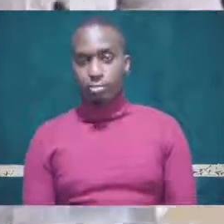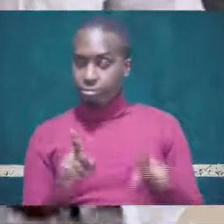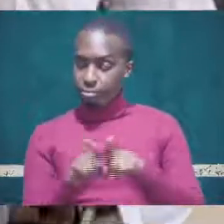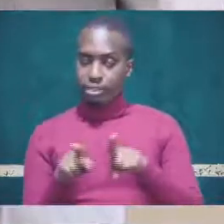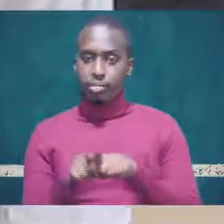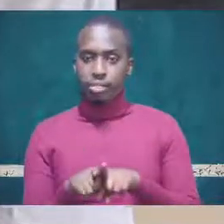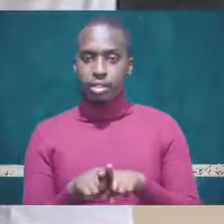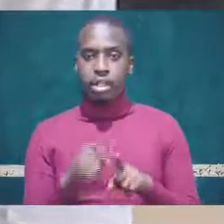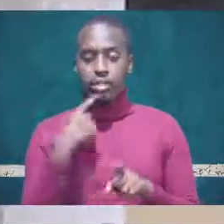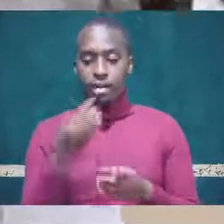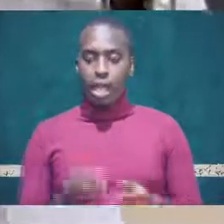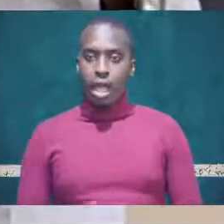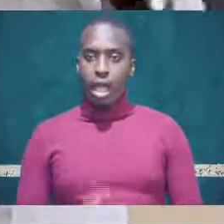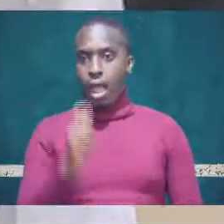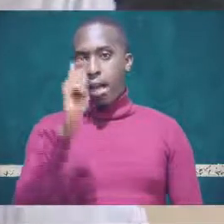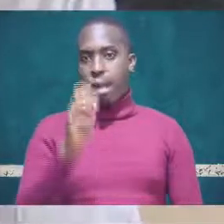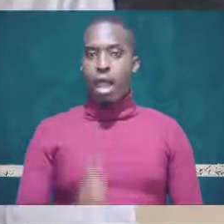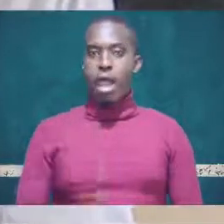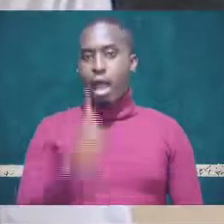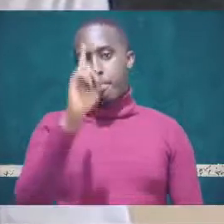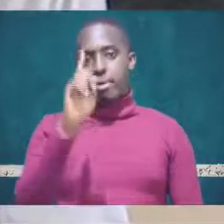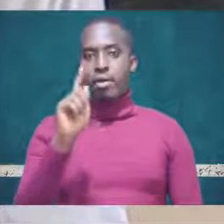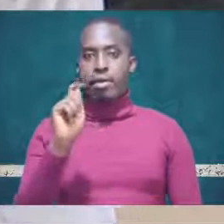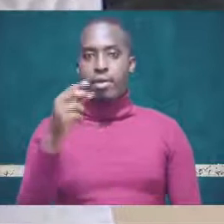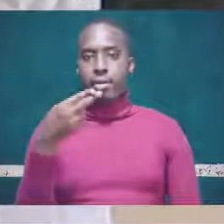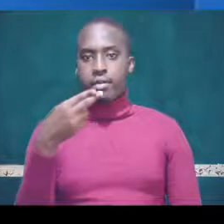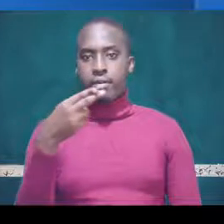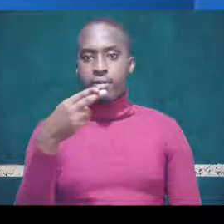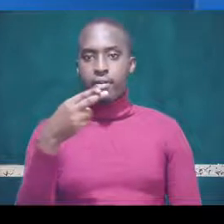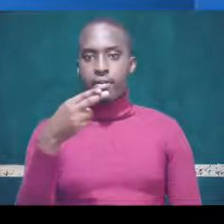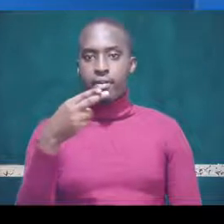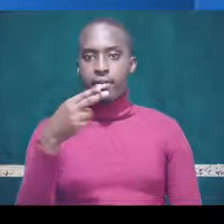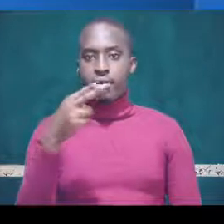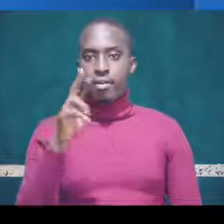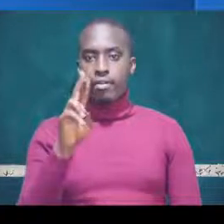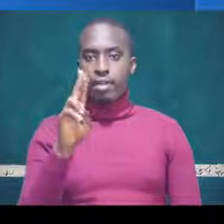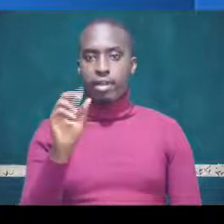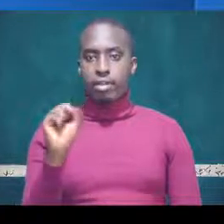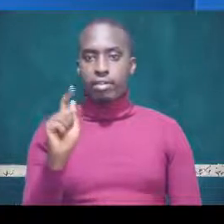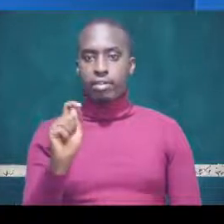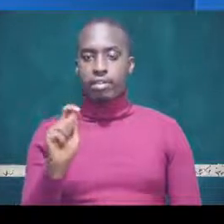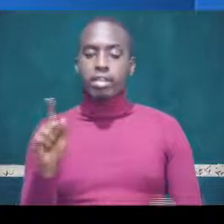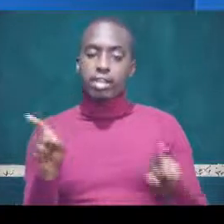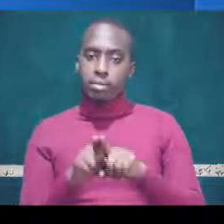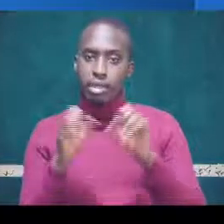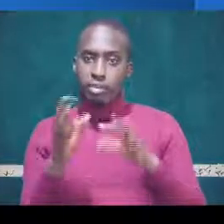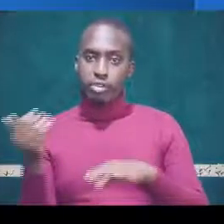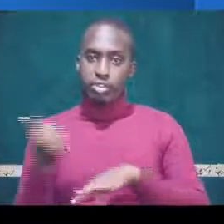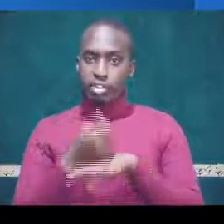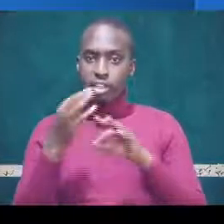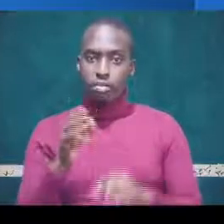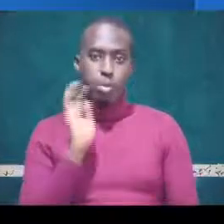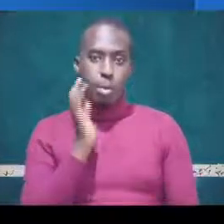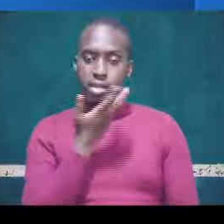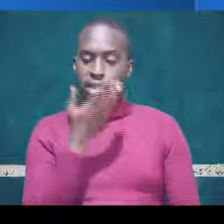we talk of upthrust. That means upward force. Upthrust. Like if you put something in water, there's a force which pushes